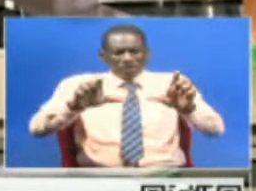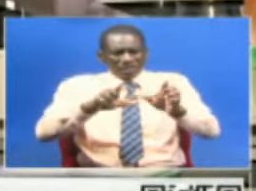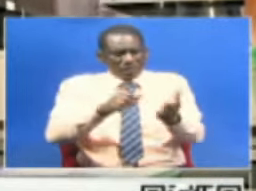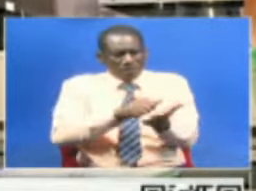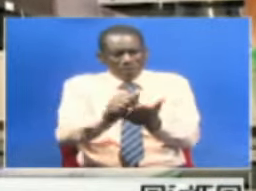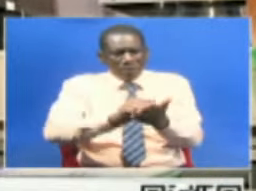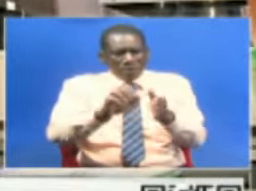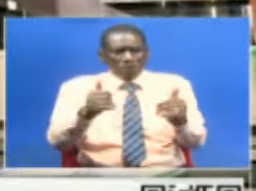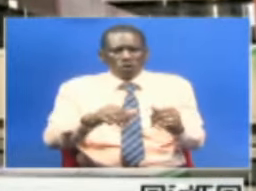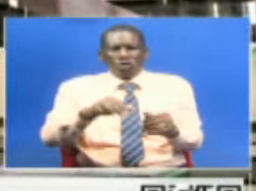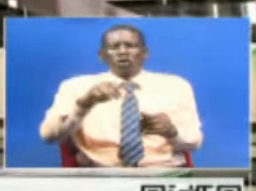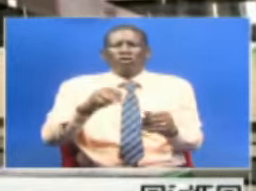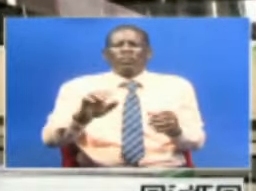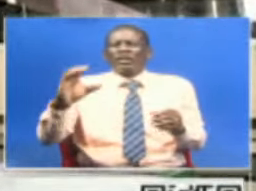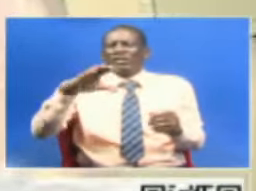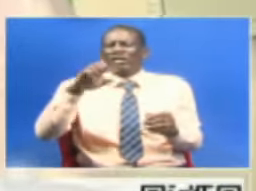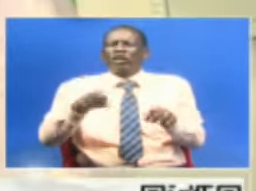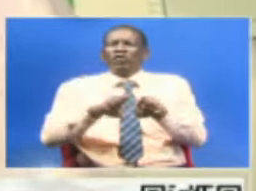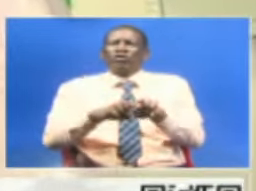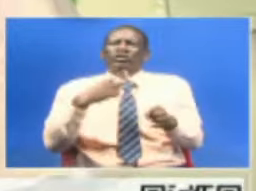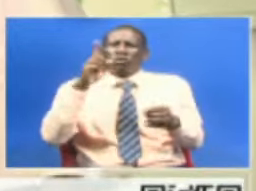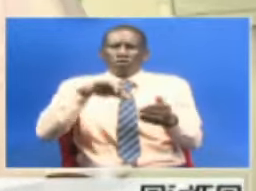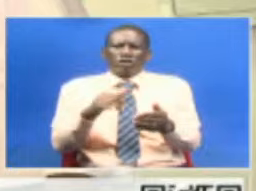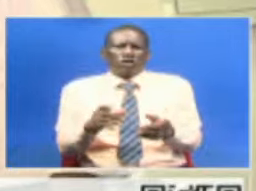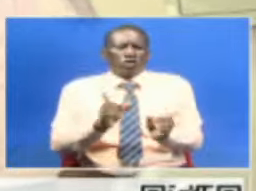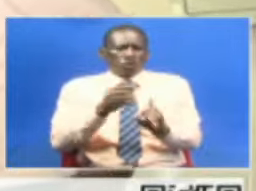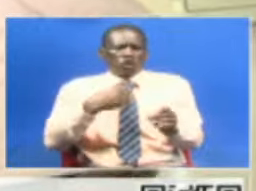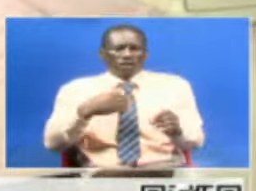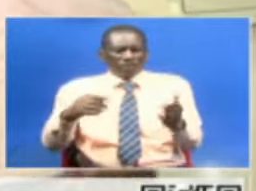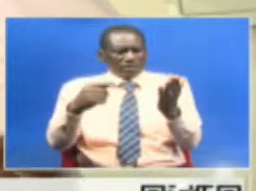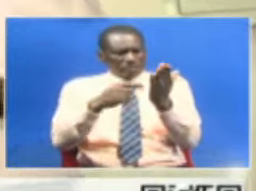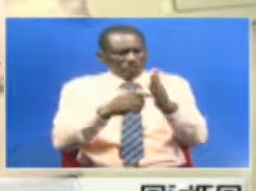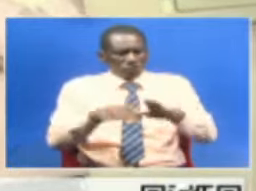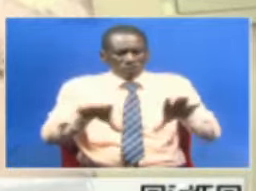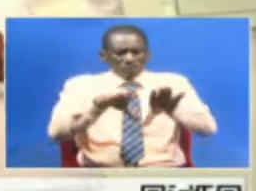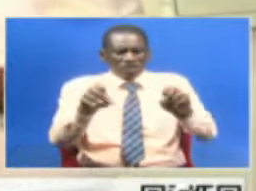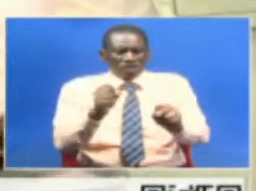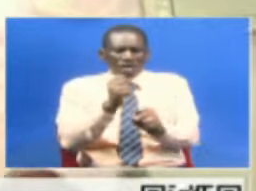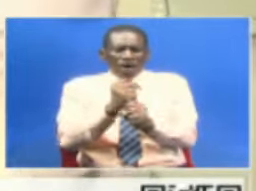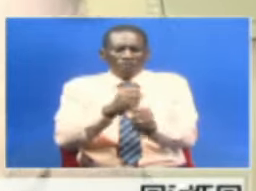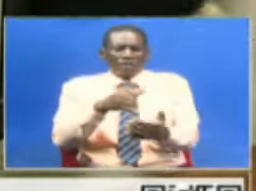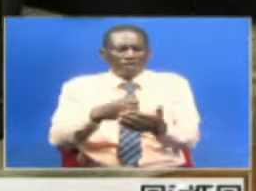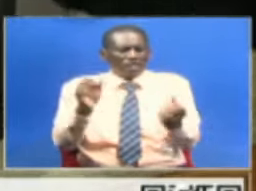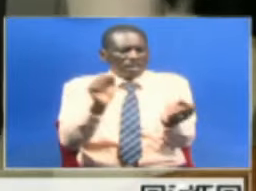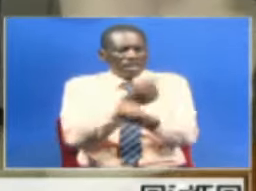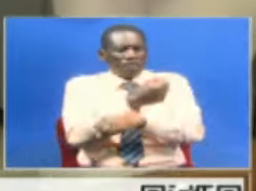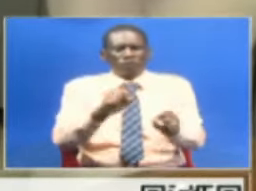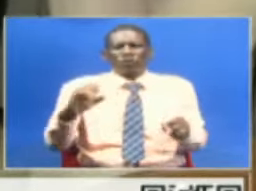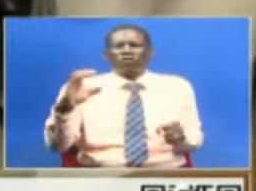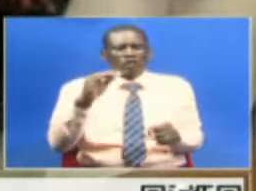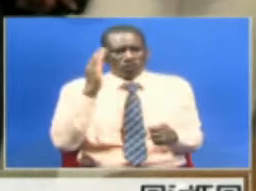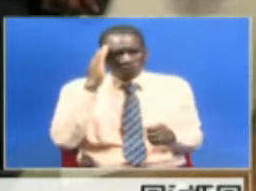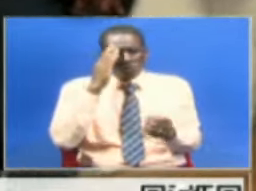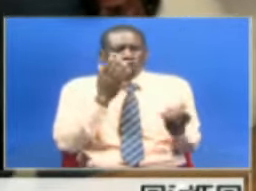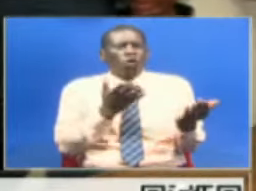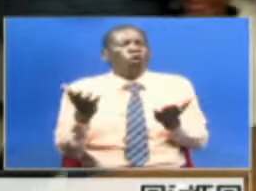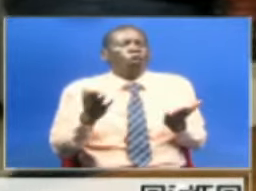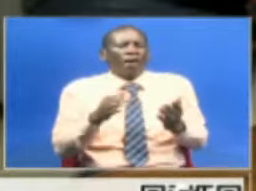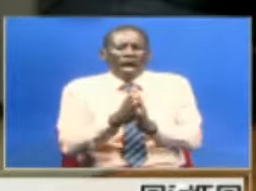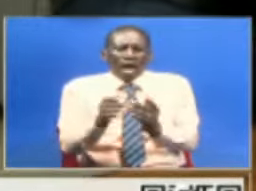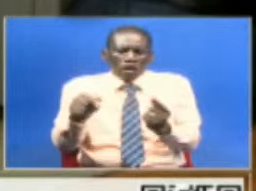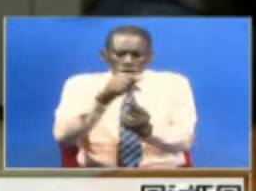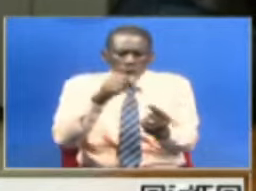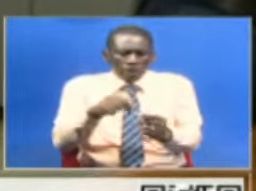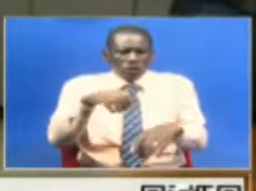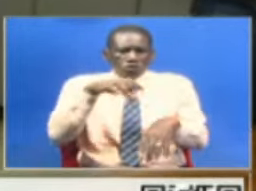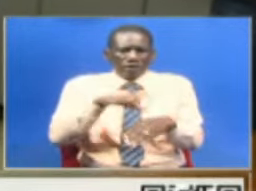Murkomen also acknowledged that the absence of a digital system has made it impossible for customers to know where and when to collect their